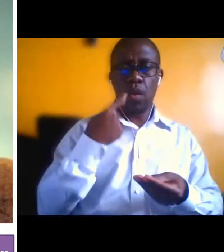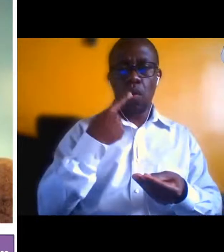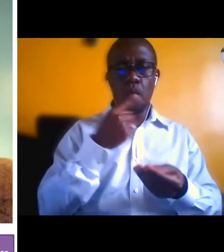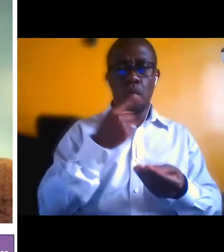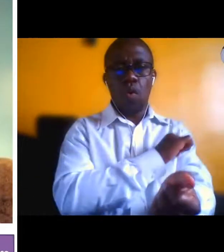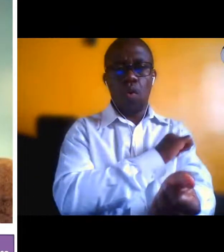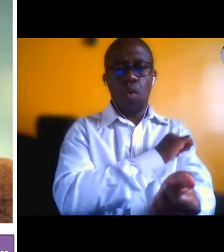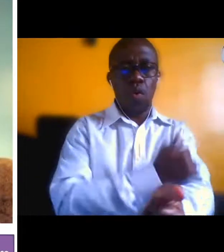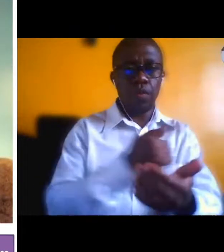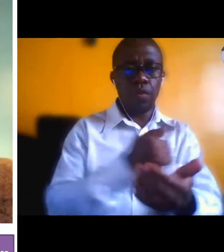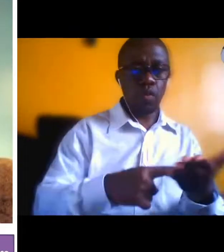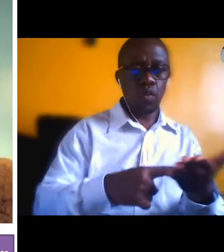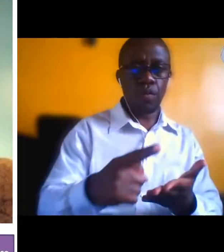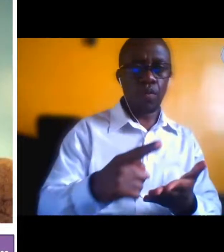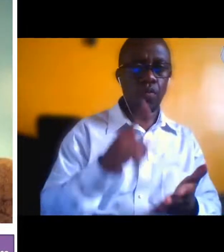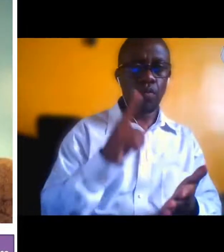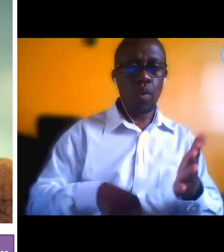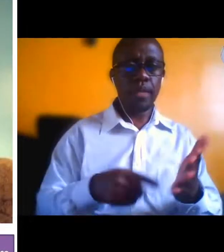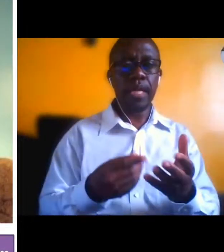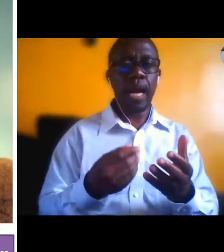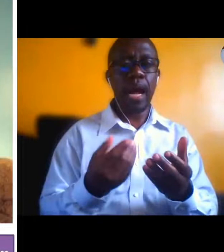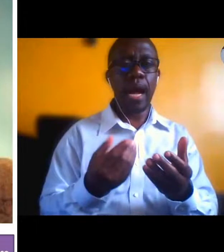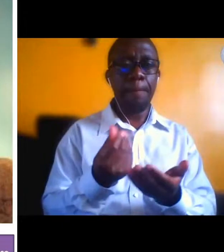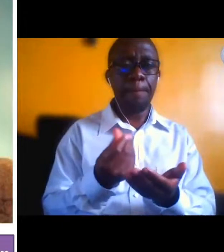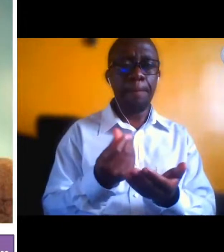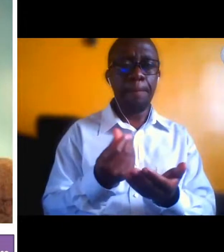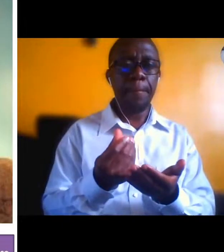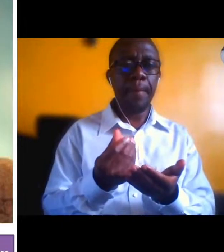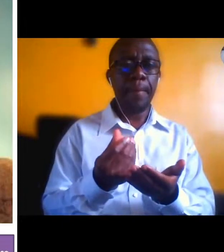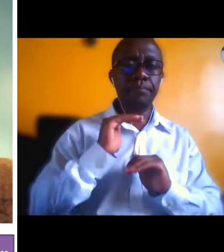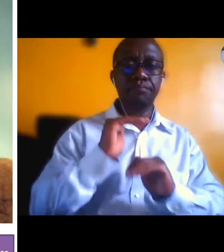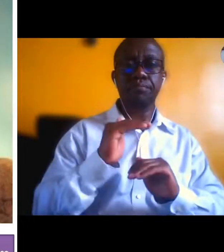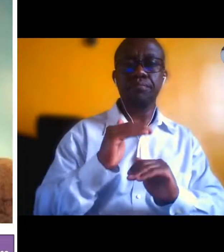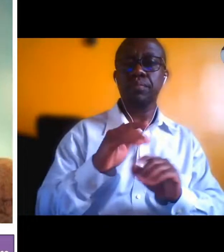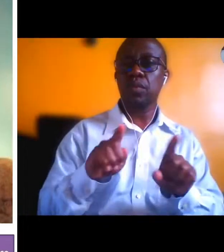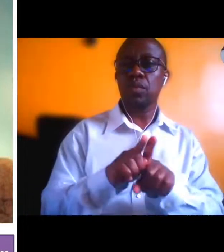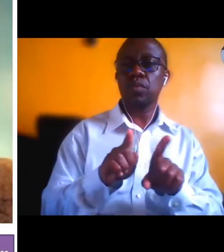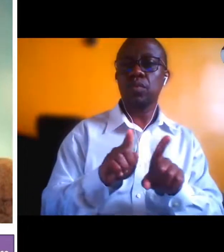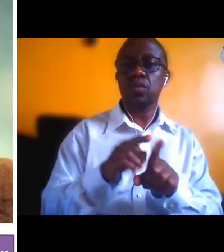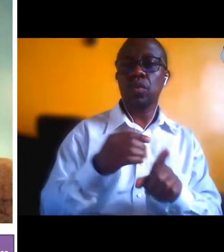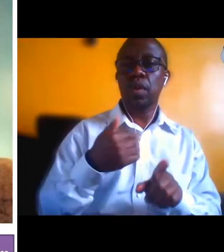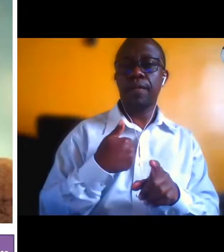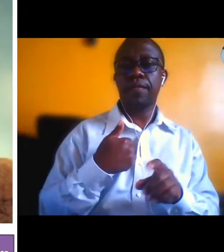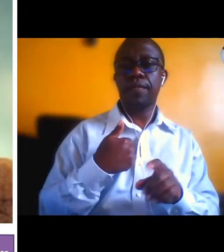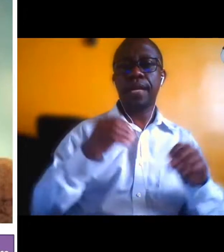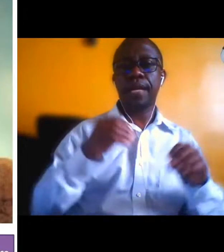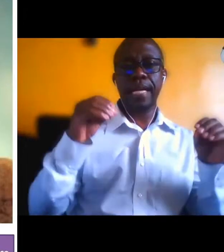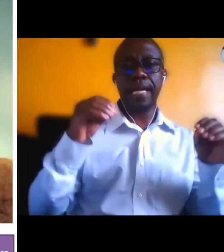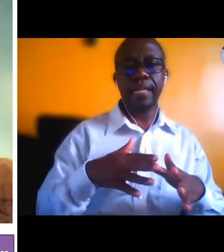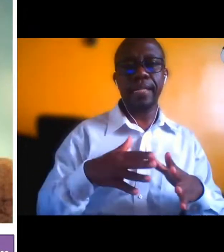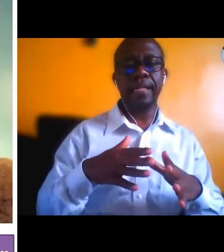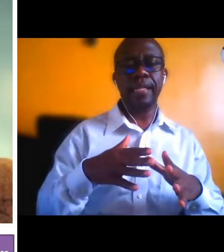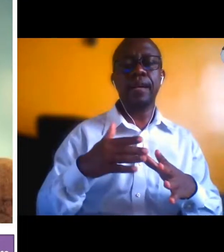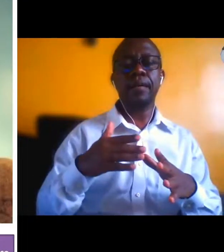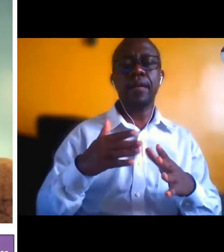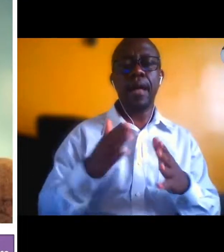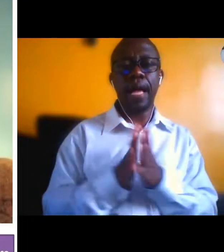approve what amount and so forth? And also, do we have a very succinct and robust